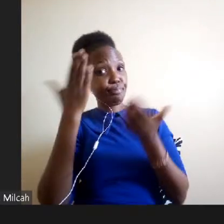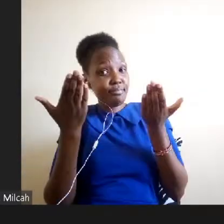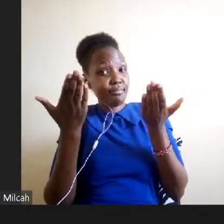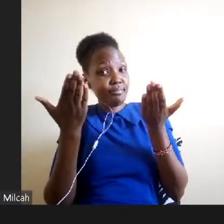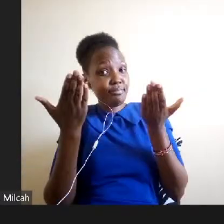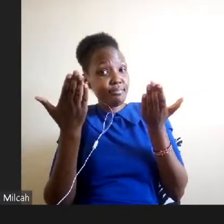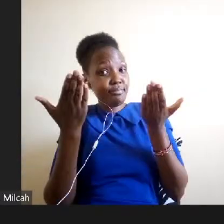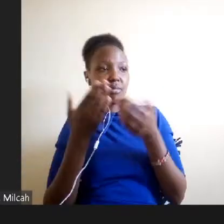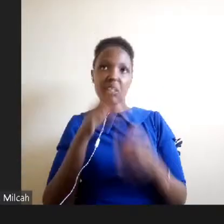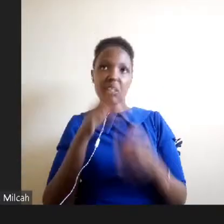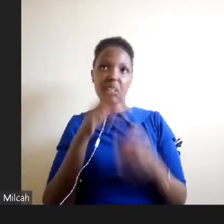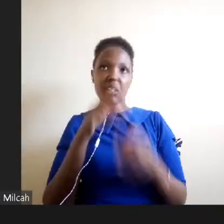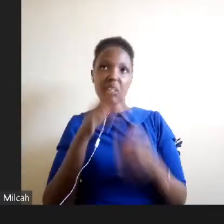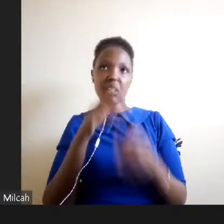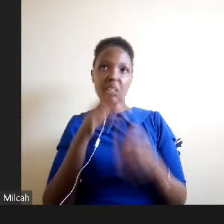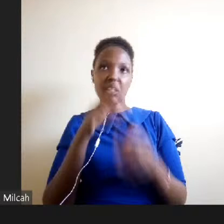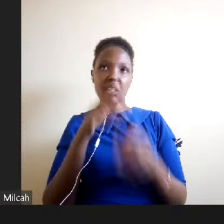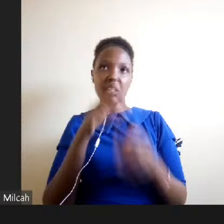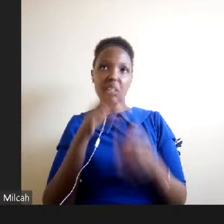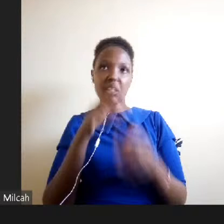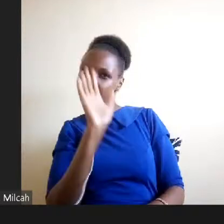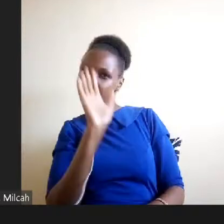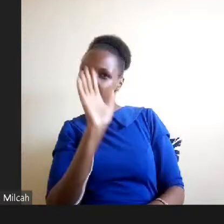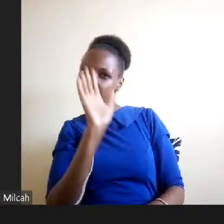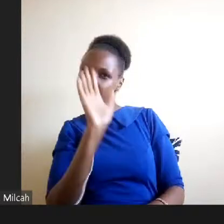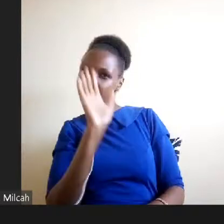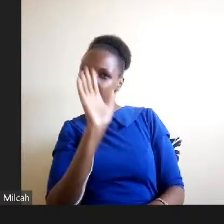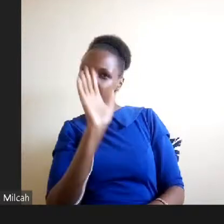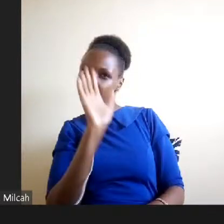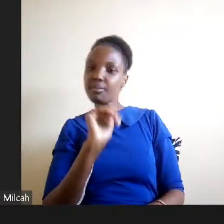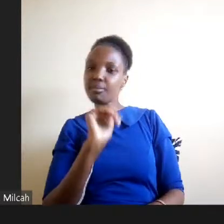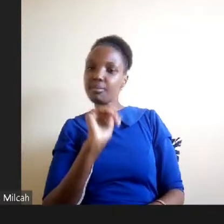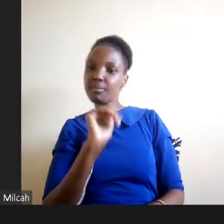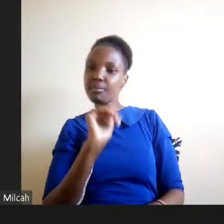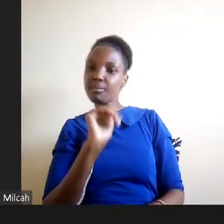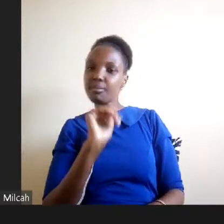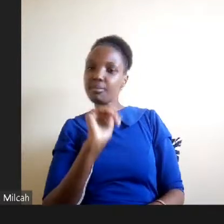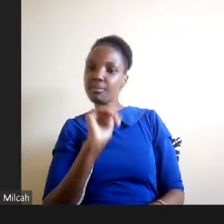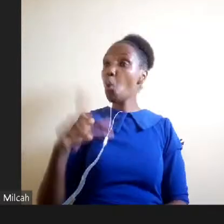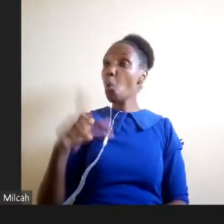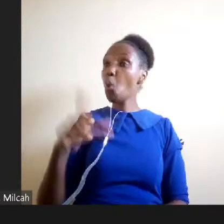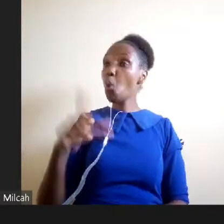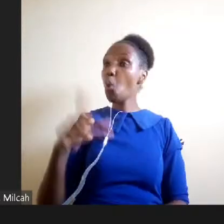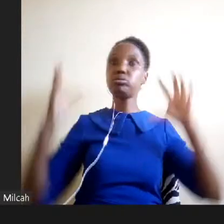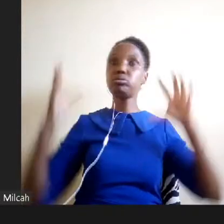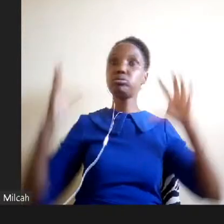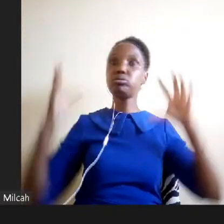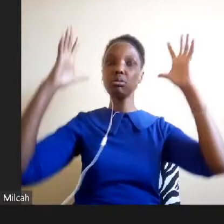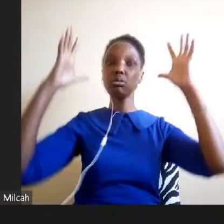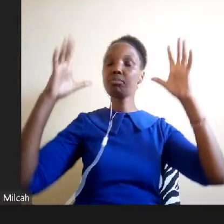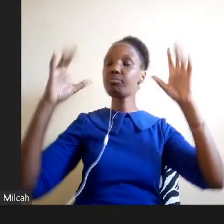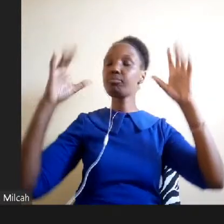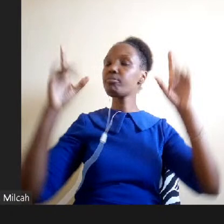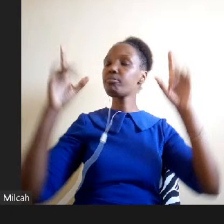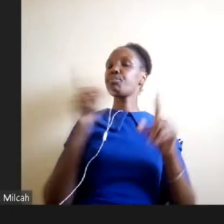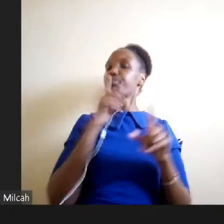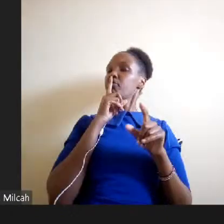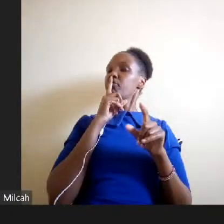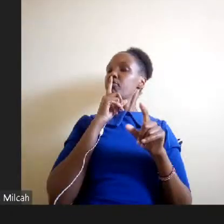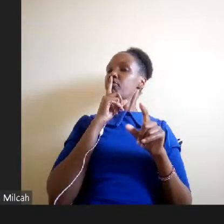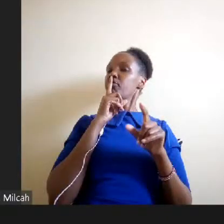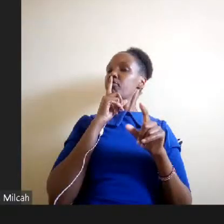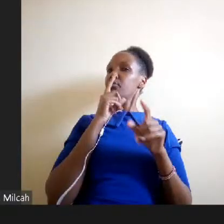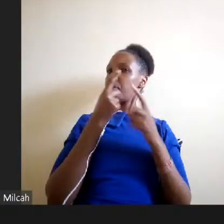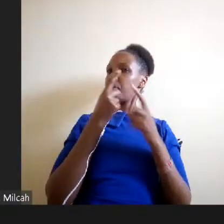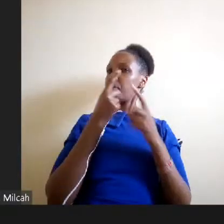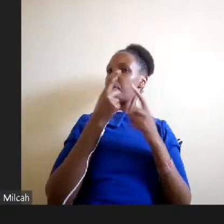because maybe depending on how you approach it, if you go guns blazing, they shut down. But if you go there, genuinely and